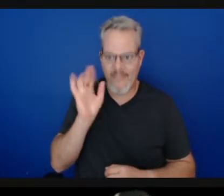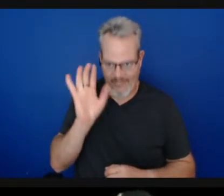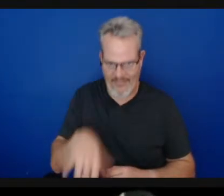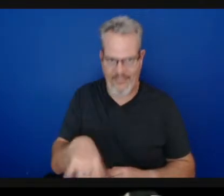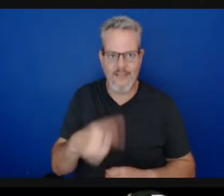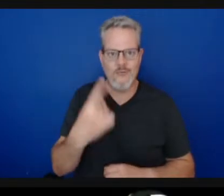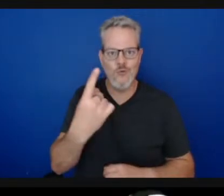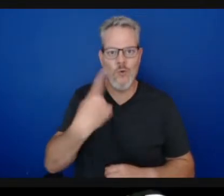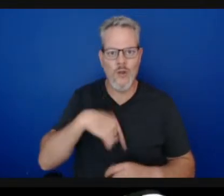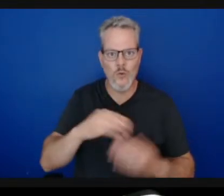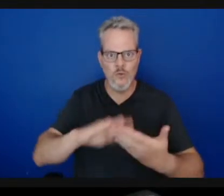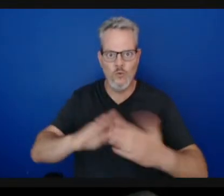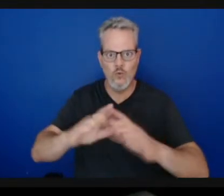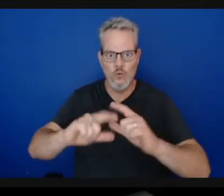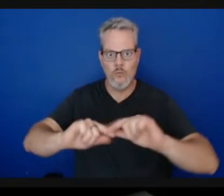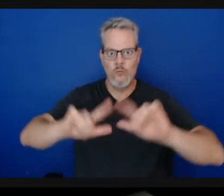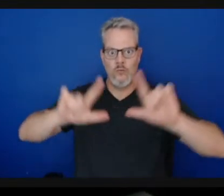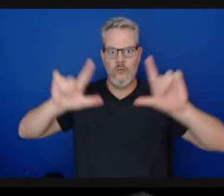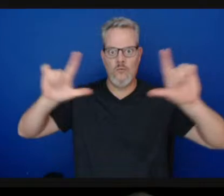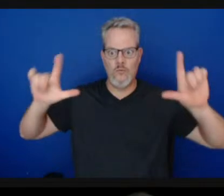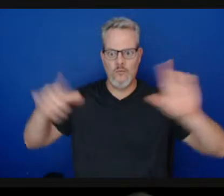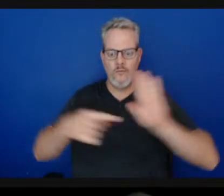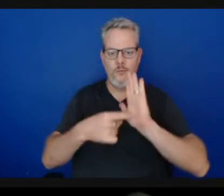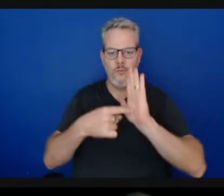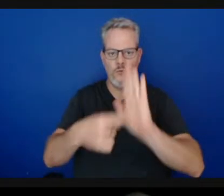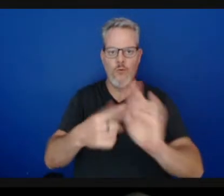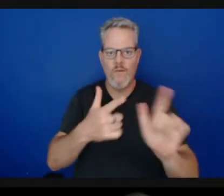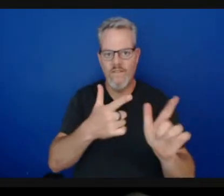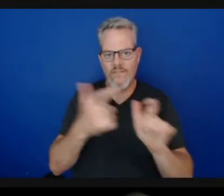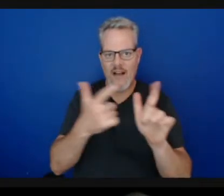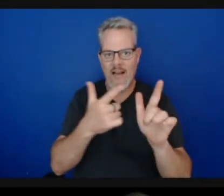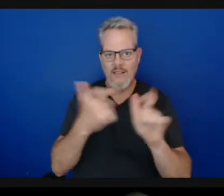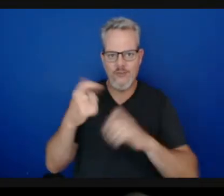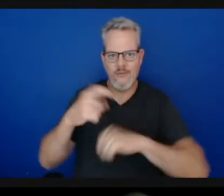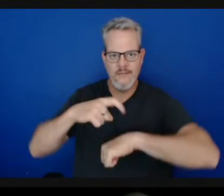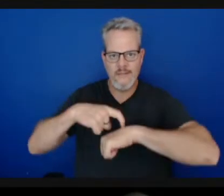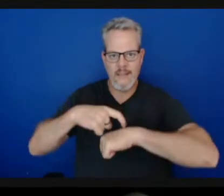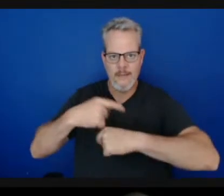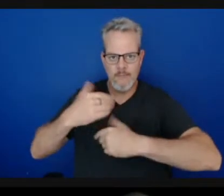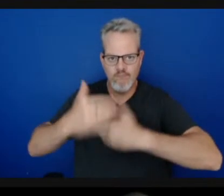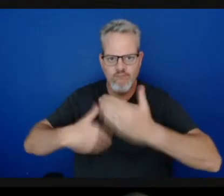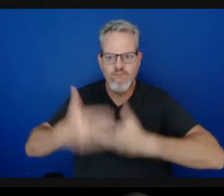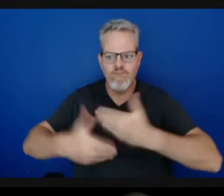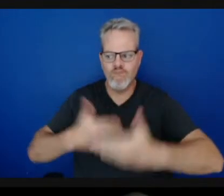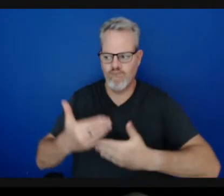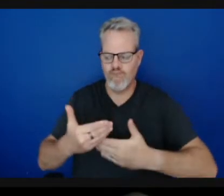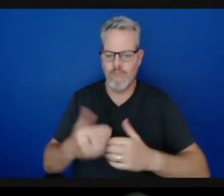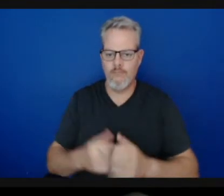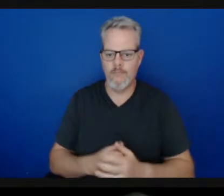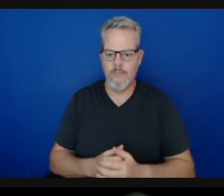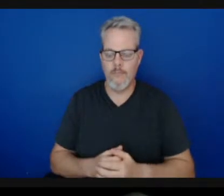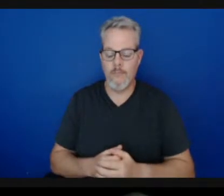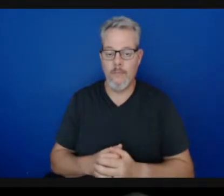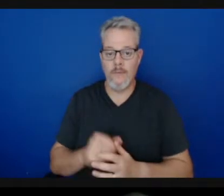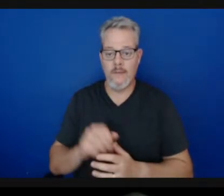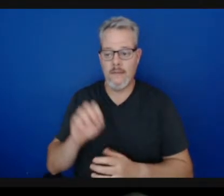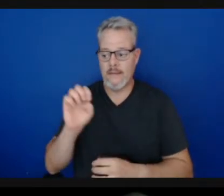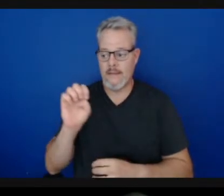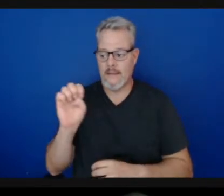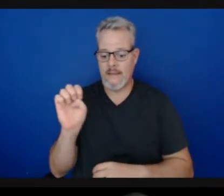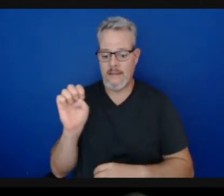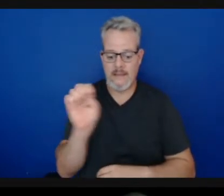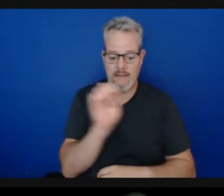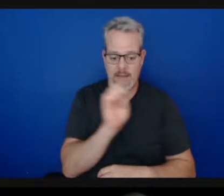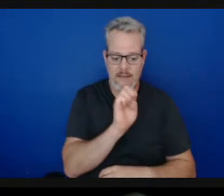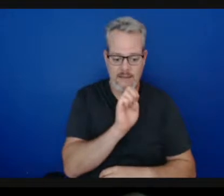showing this faster rate of southward motion, especially. Right, the east-west motion, the